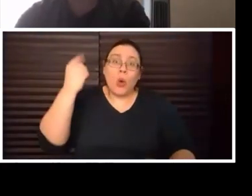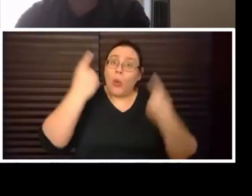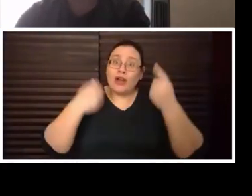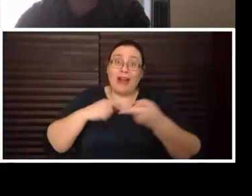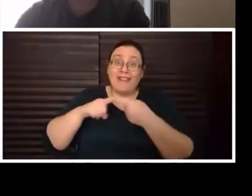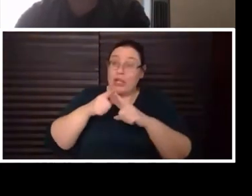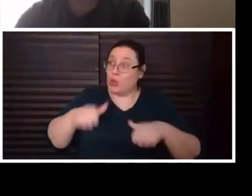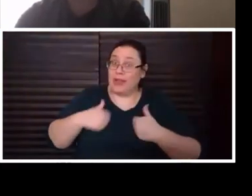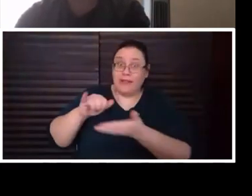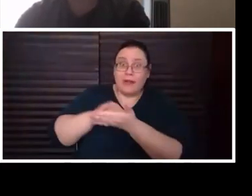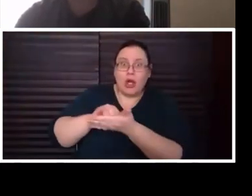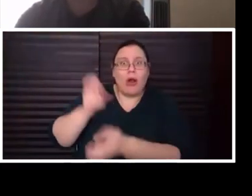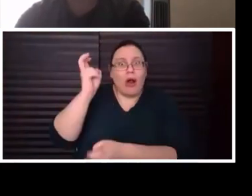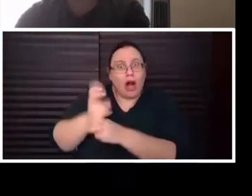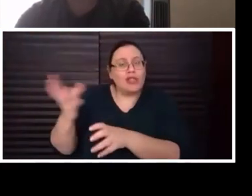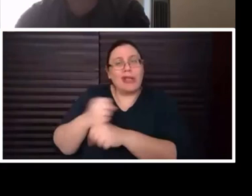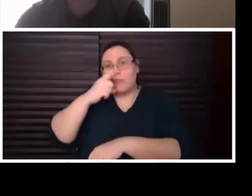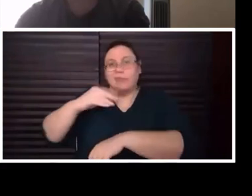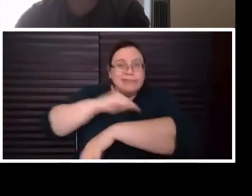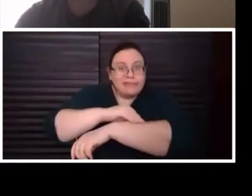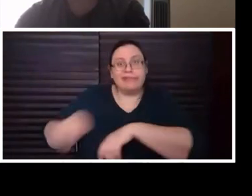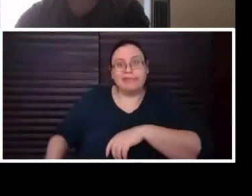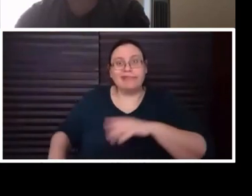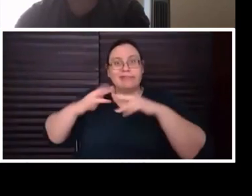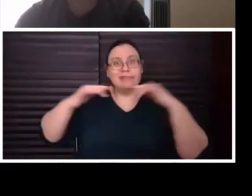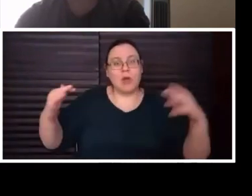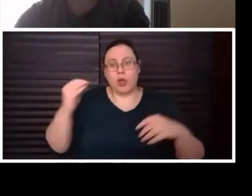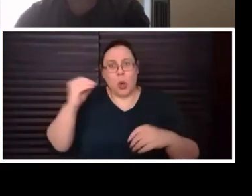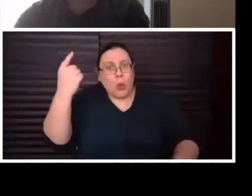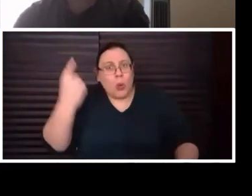time getting a prosthesis, because like